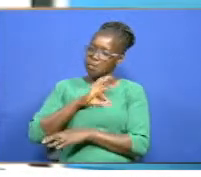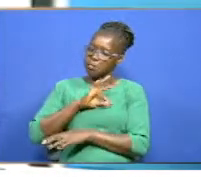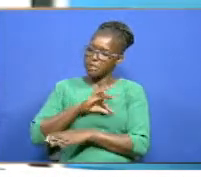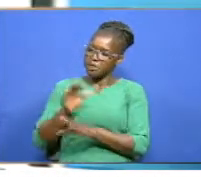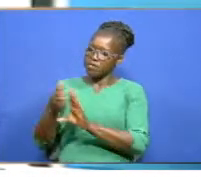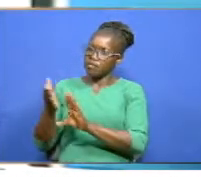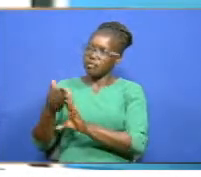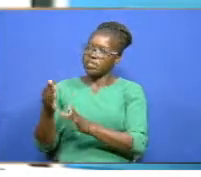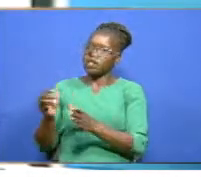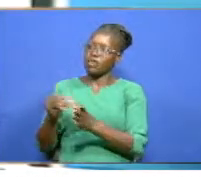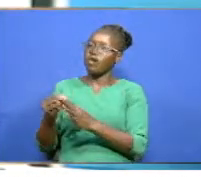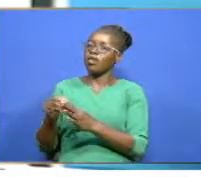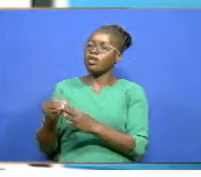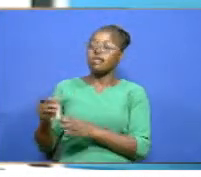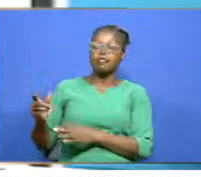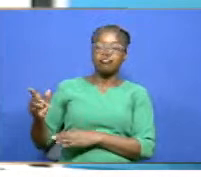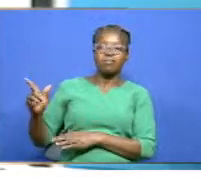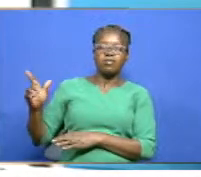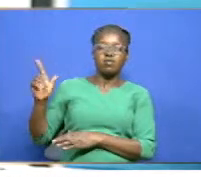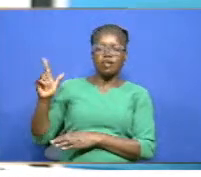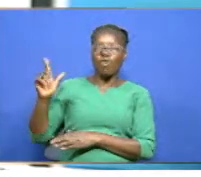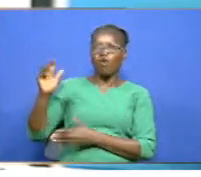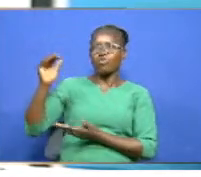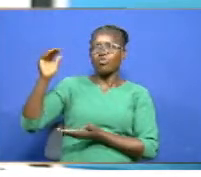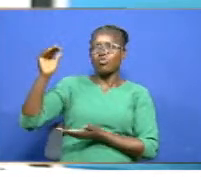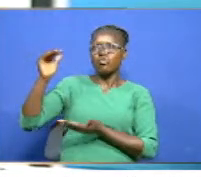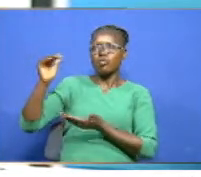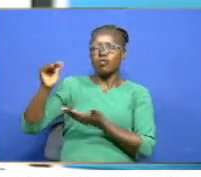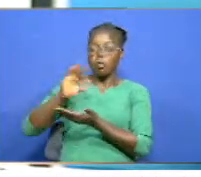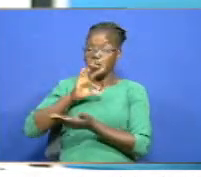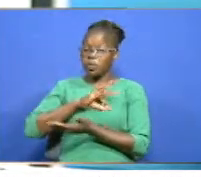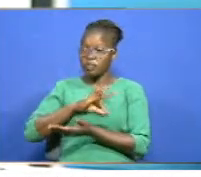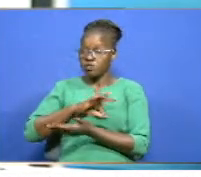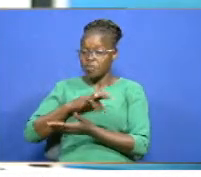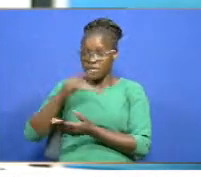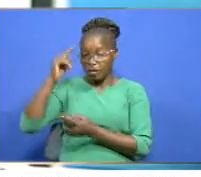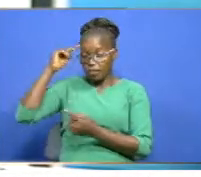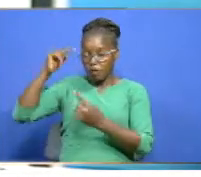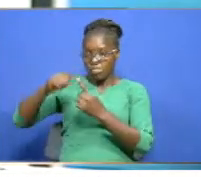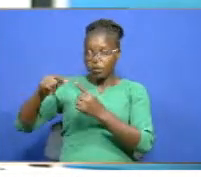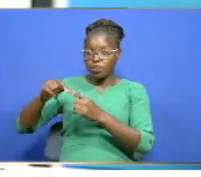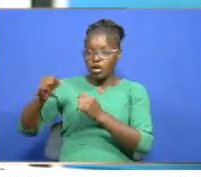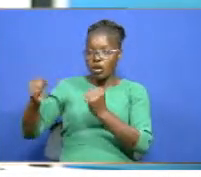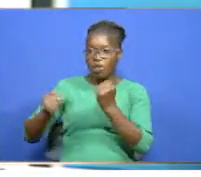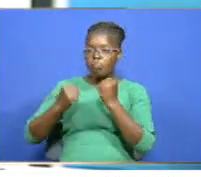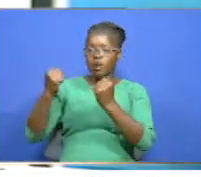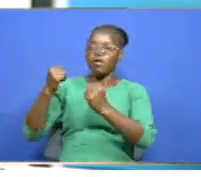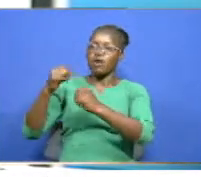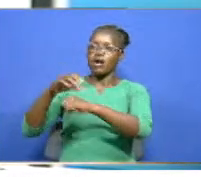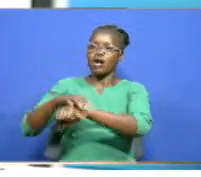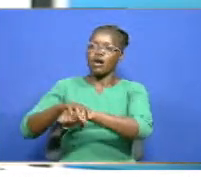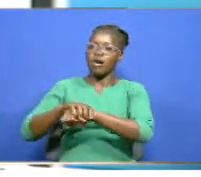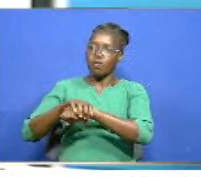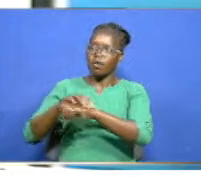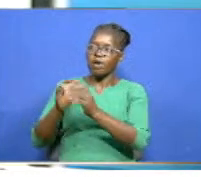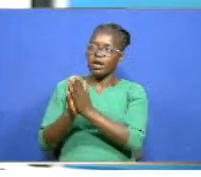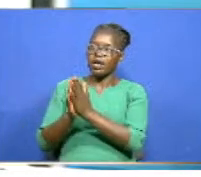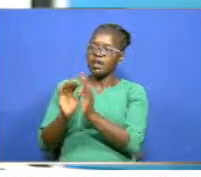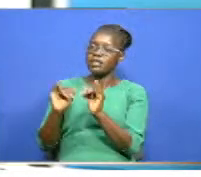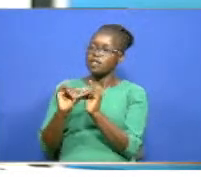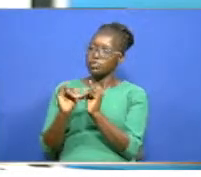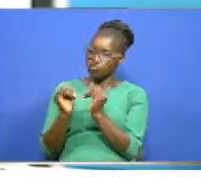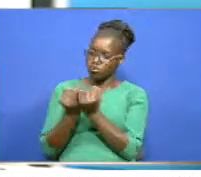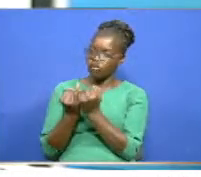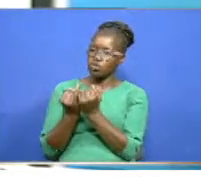the low-hanging fruits for the purposes of acquiring power. And that is why we have institutions that must